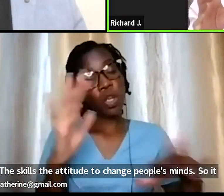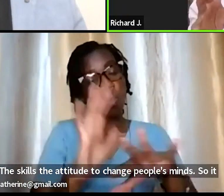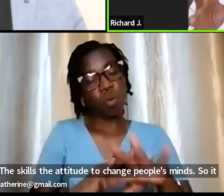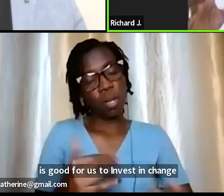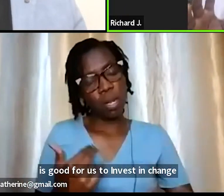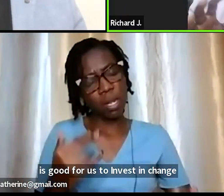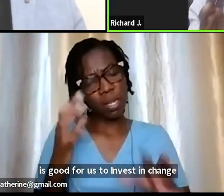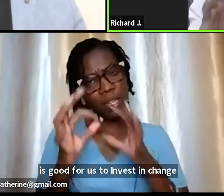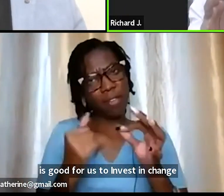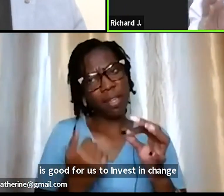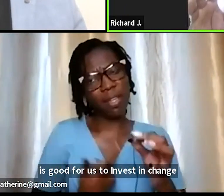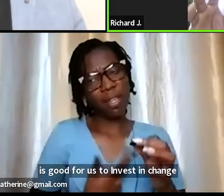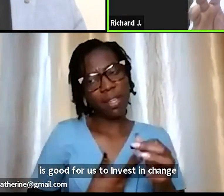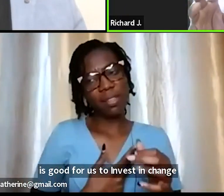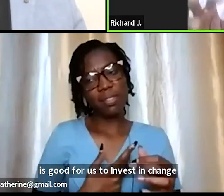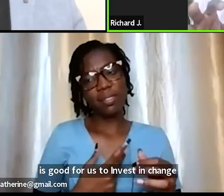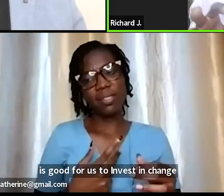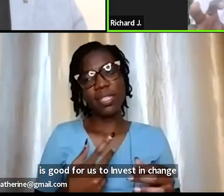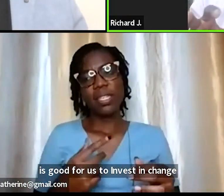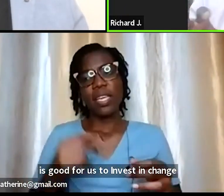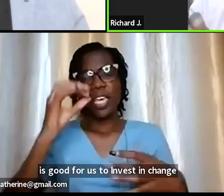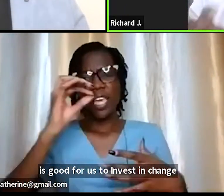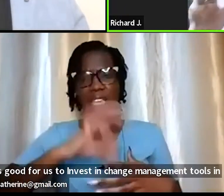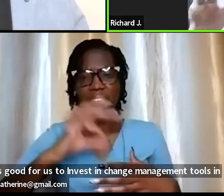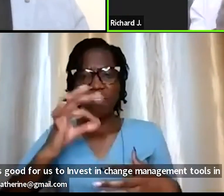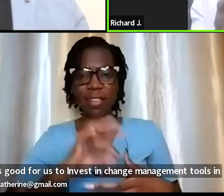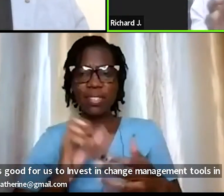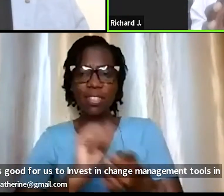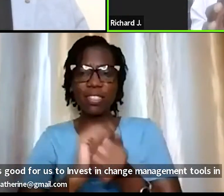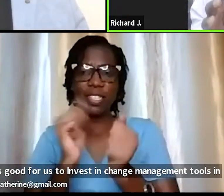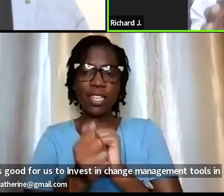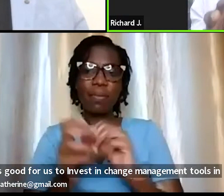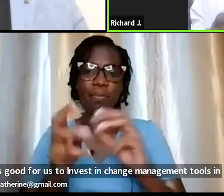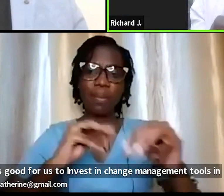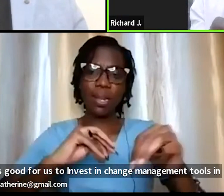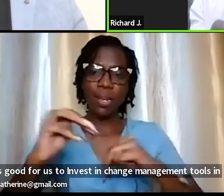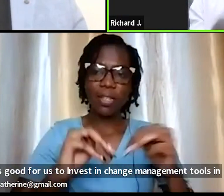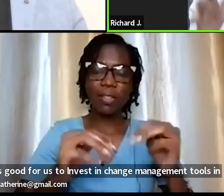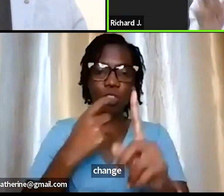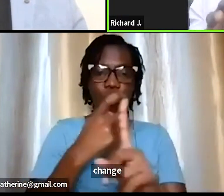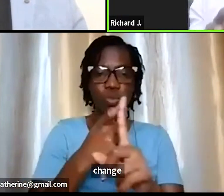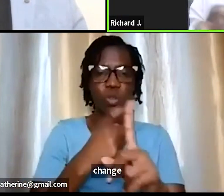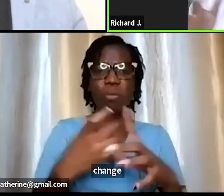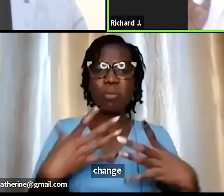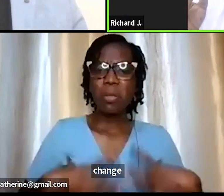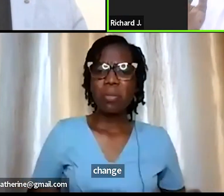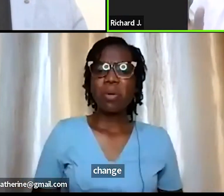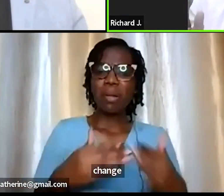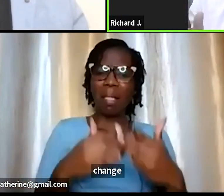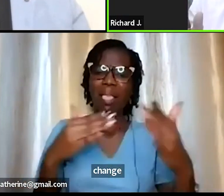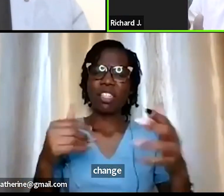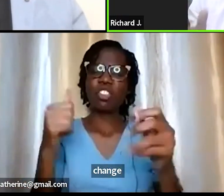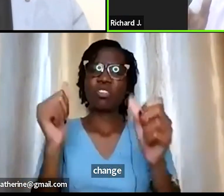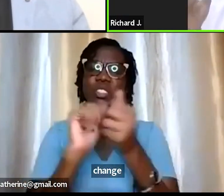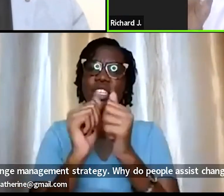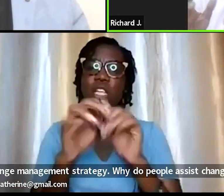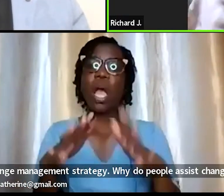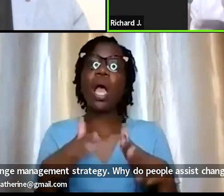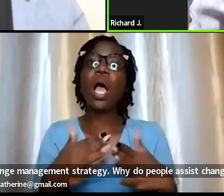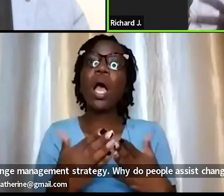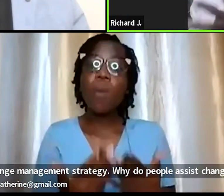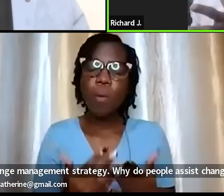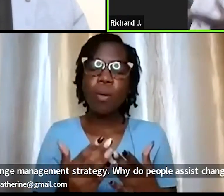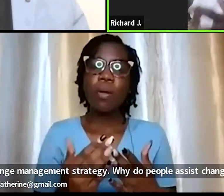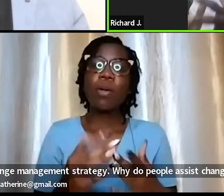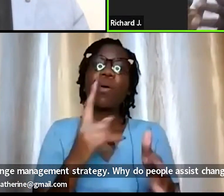change management tools, in change management strategy. Why do people resist change? What causes change?